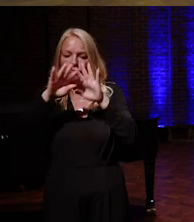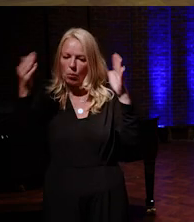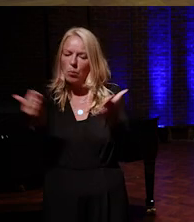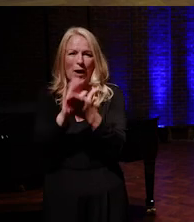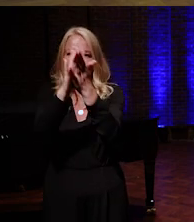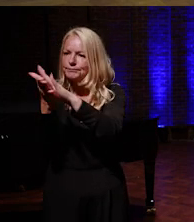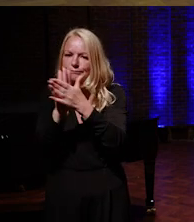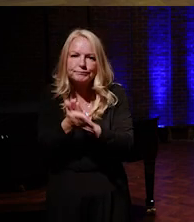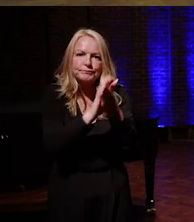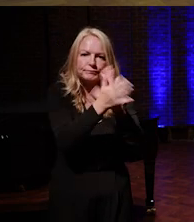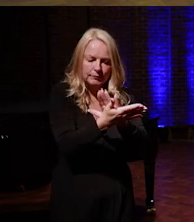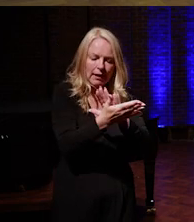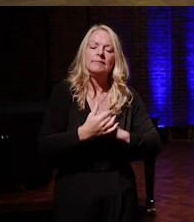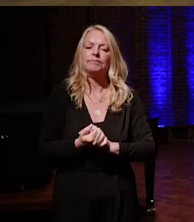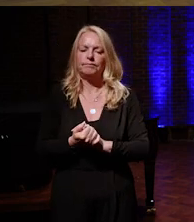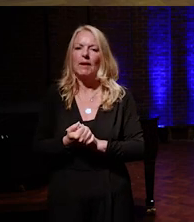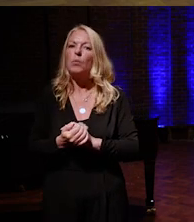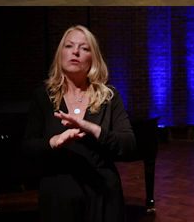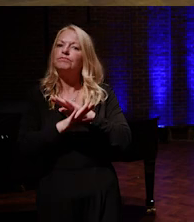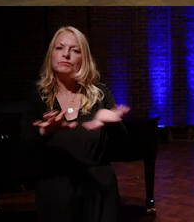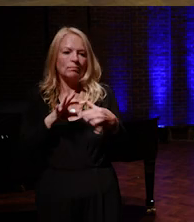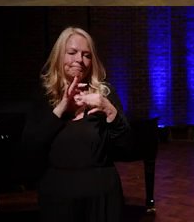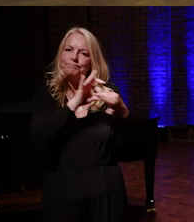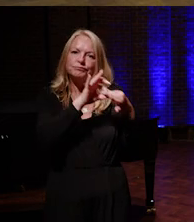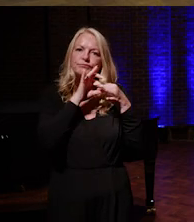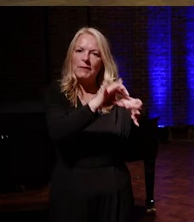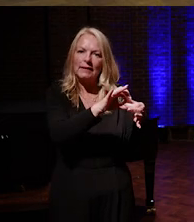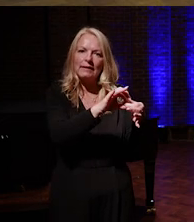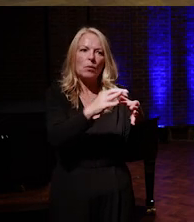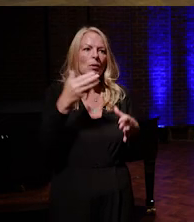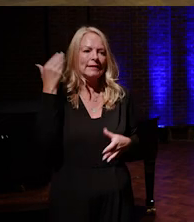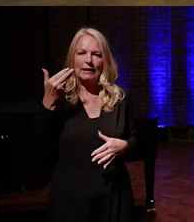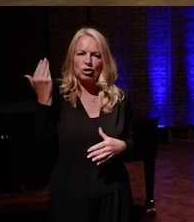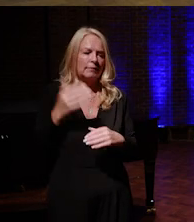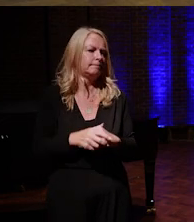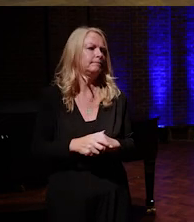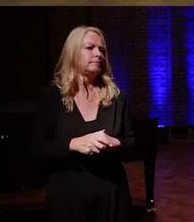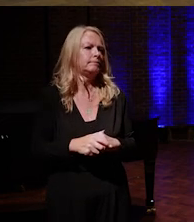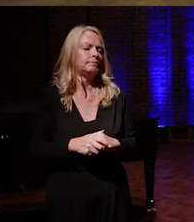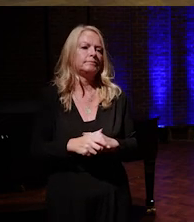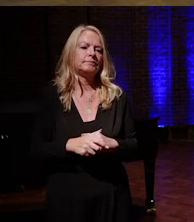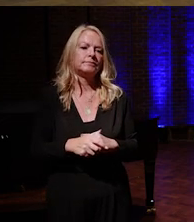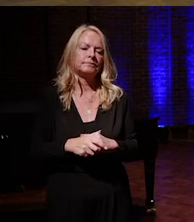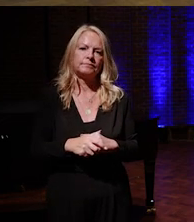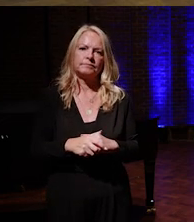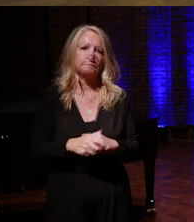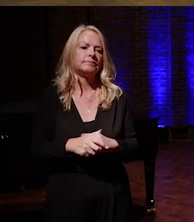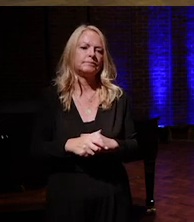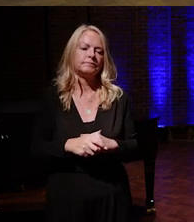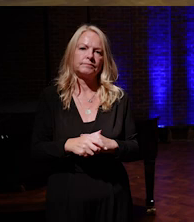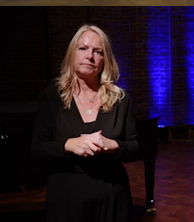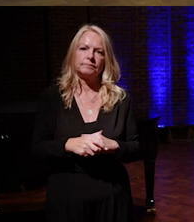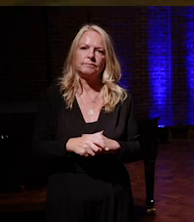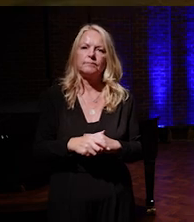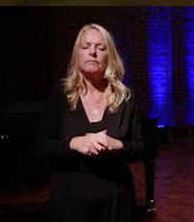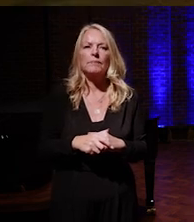at an alarming rate, due to our overconsumption of resources and the destruction of natural habitats? So